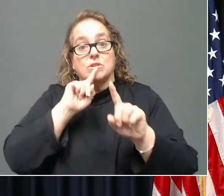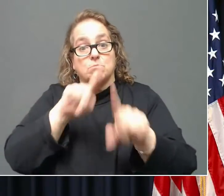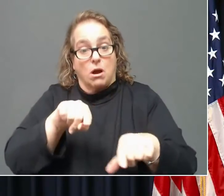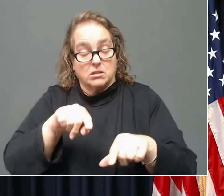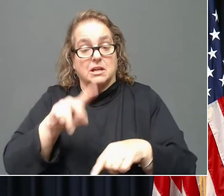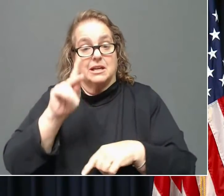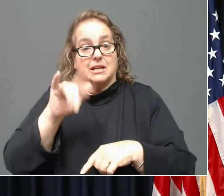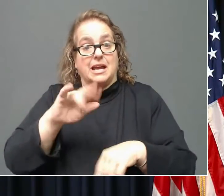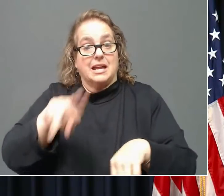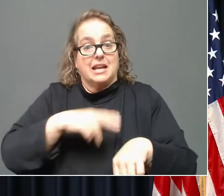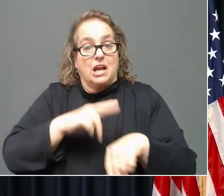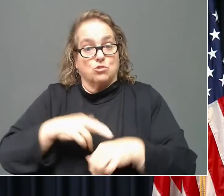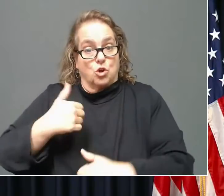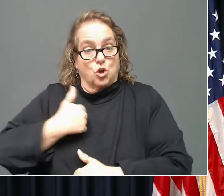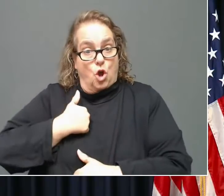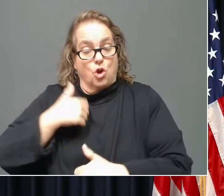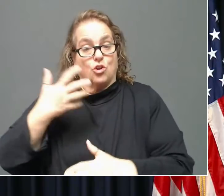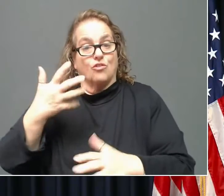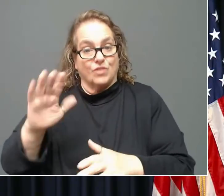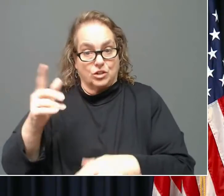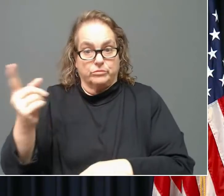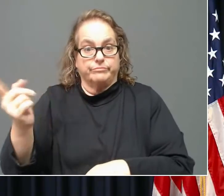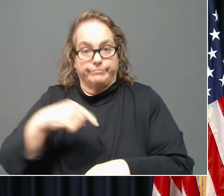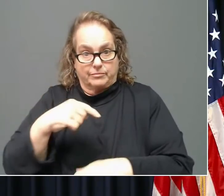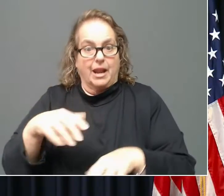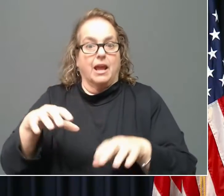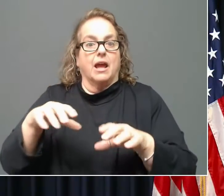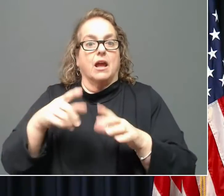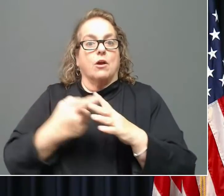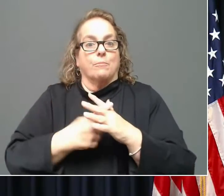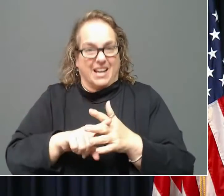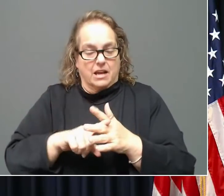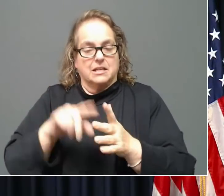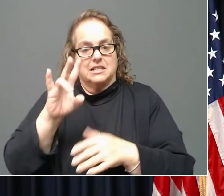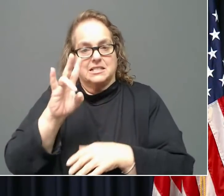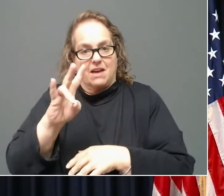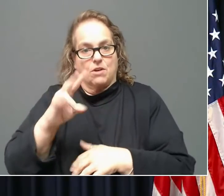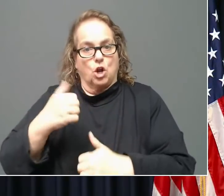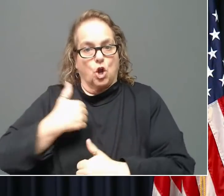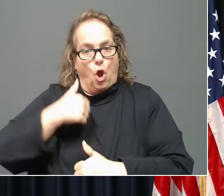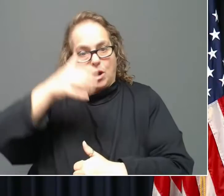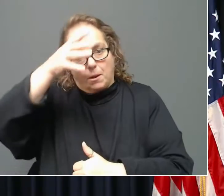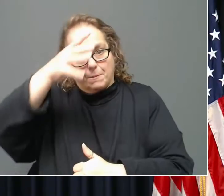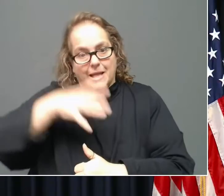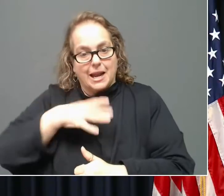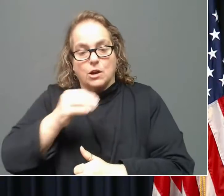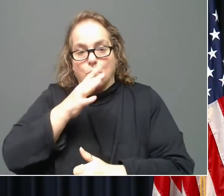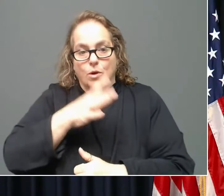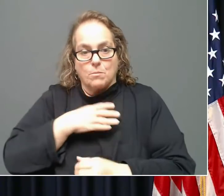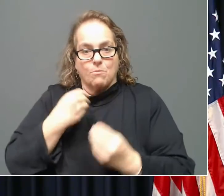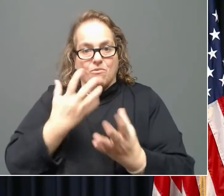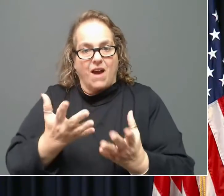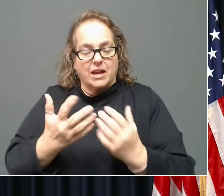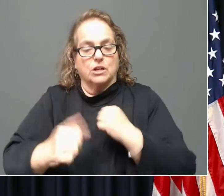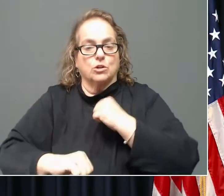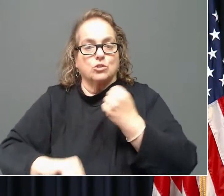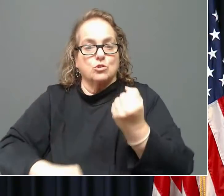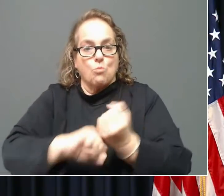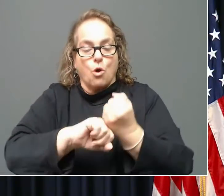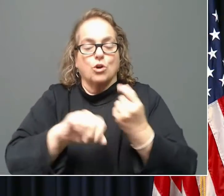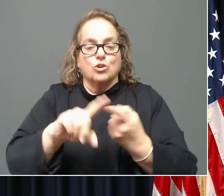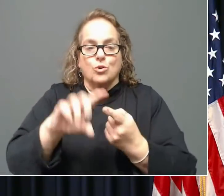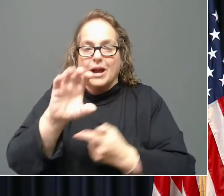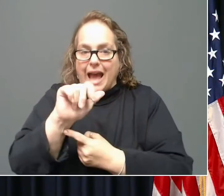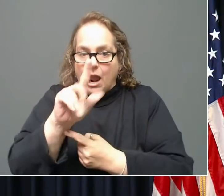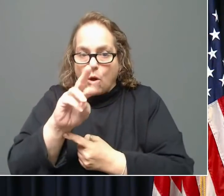activated. Approximately 7 guardsmen and women have been providing support to counties like Callaway, Barron,